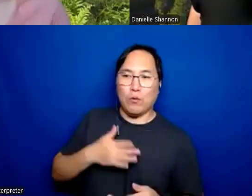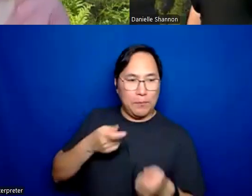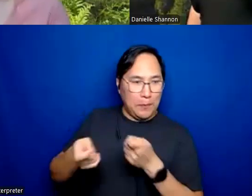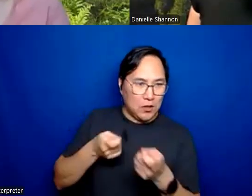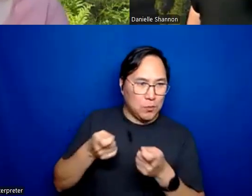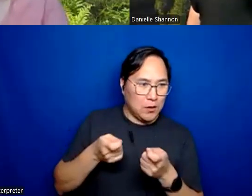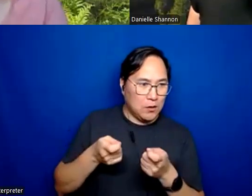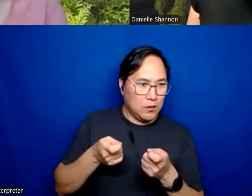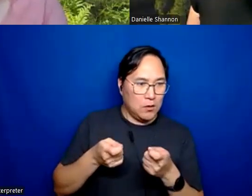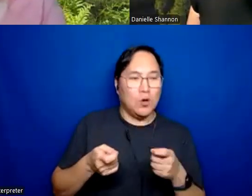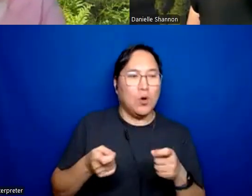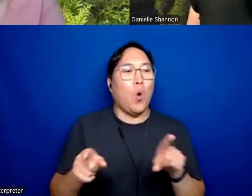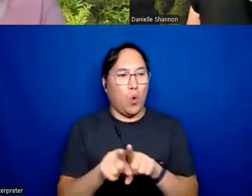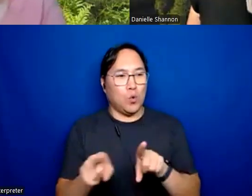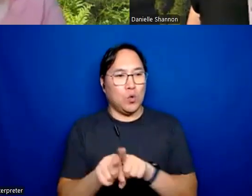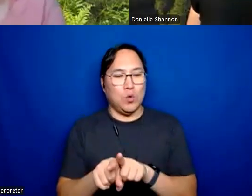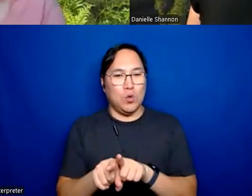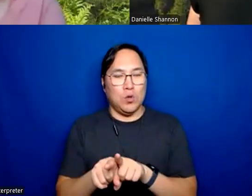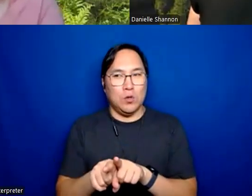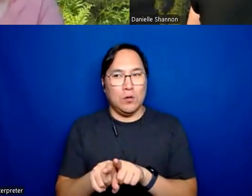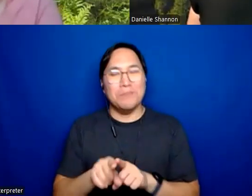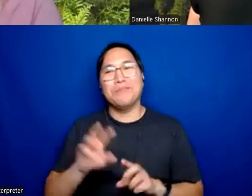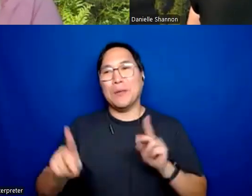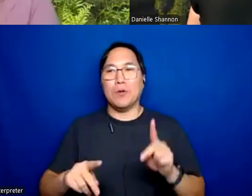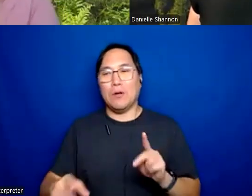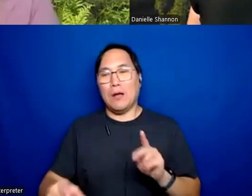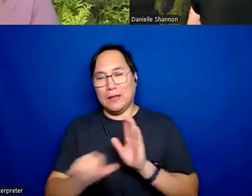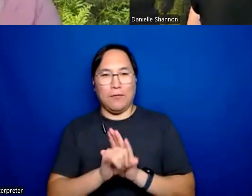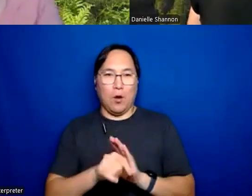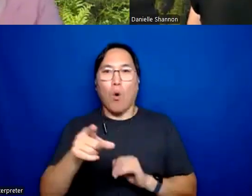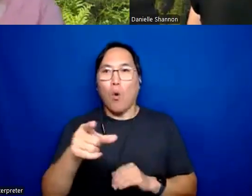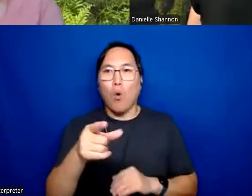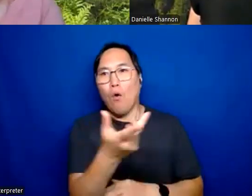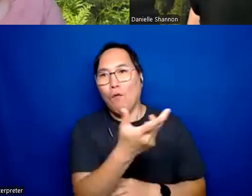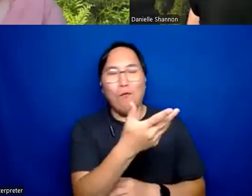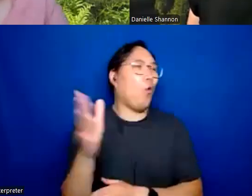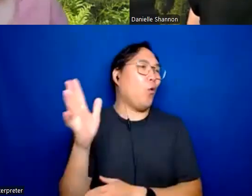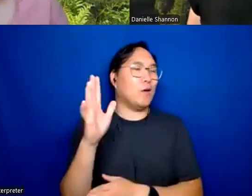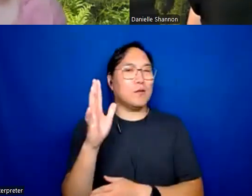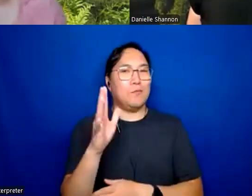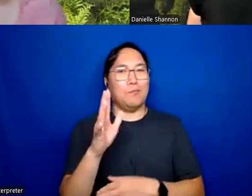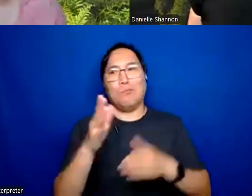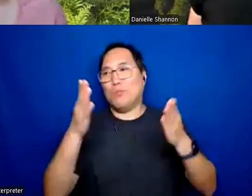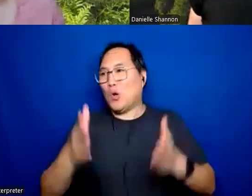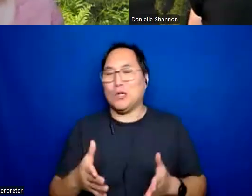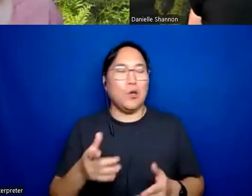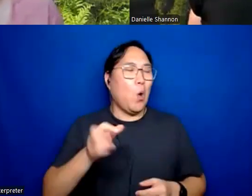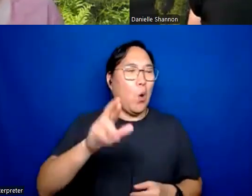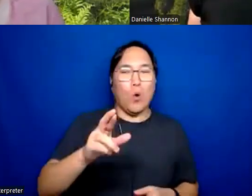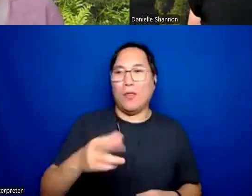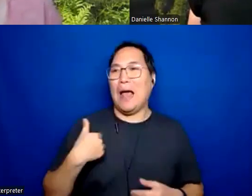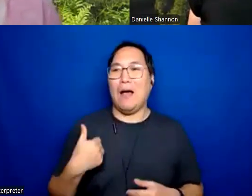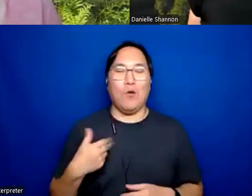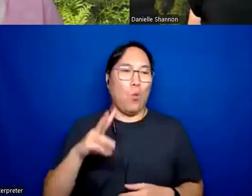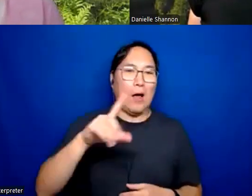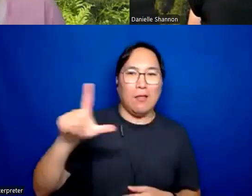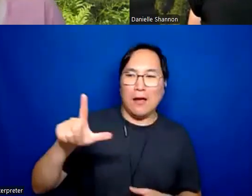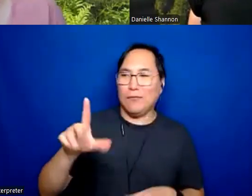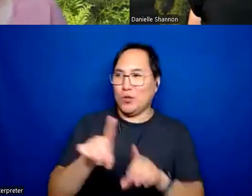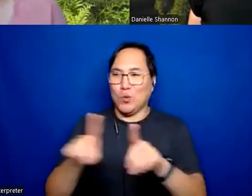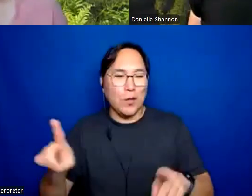like also, like people identify as foresters and they have a forestry degree, or wildlife biologists and they have a